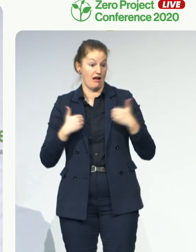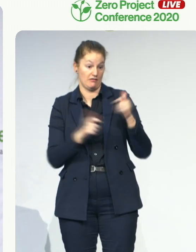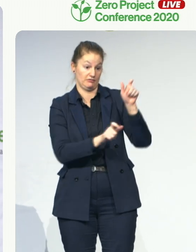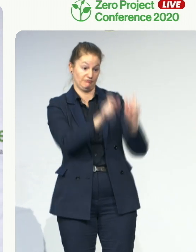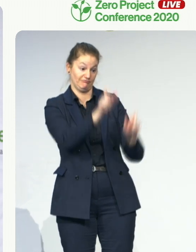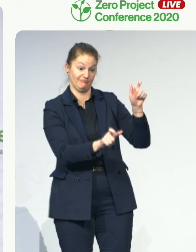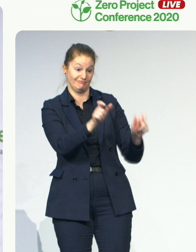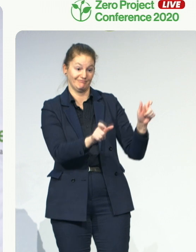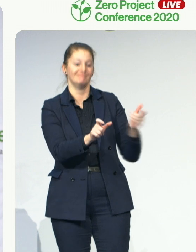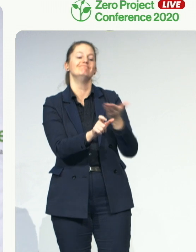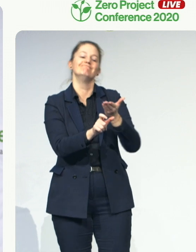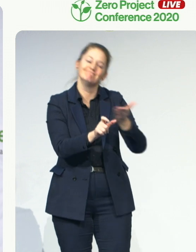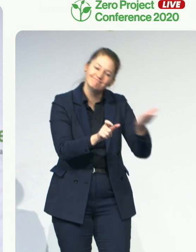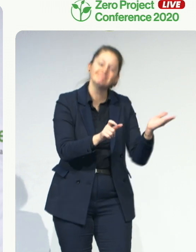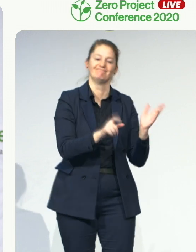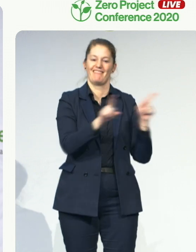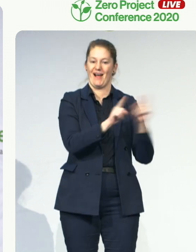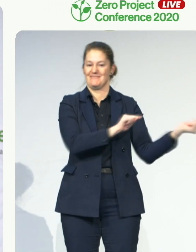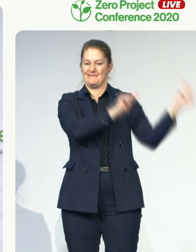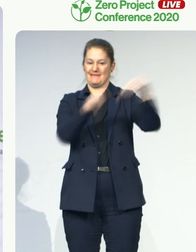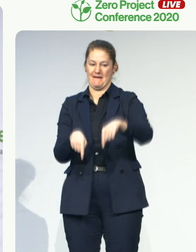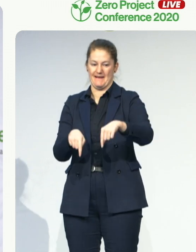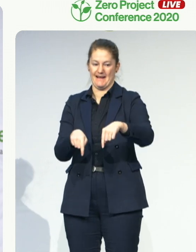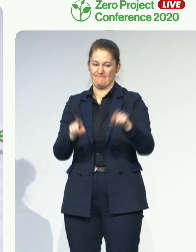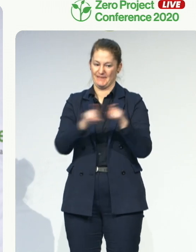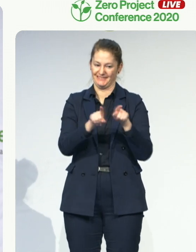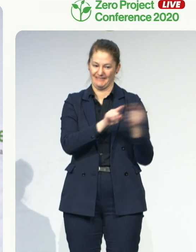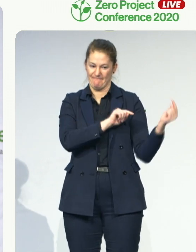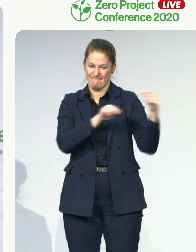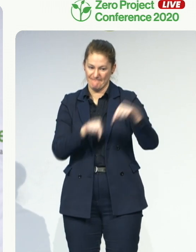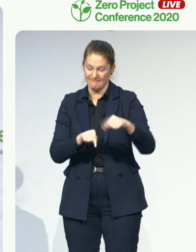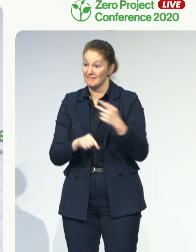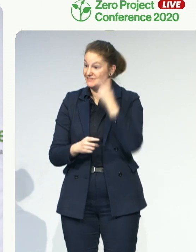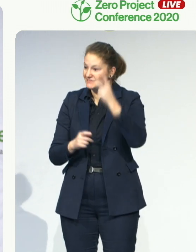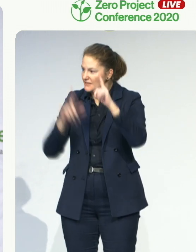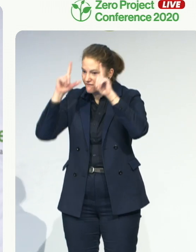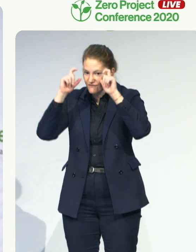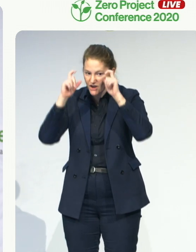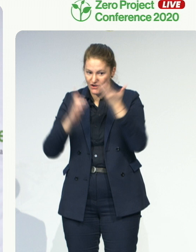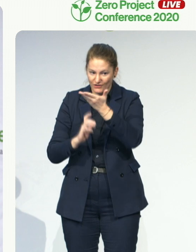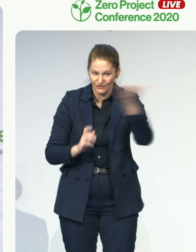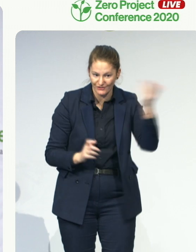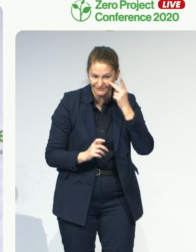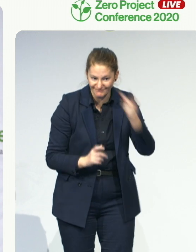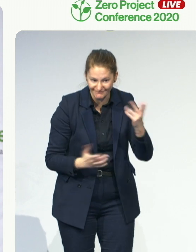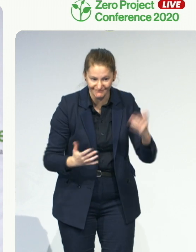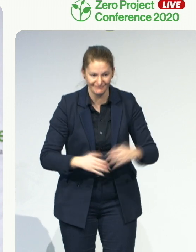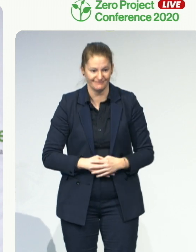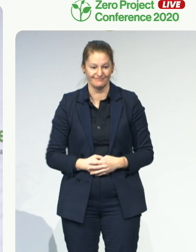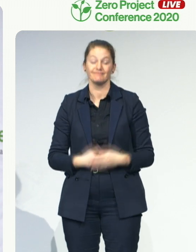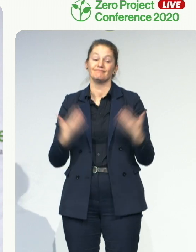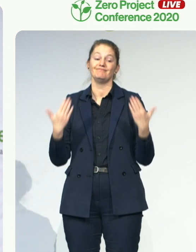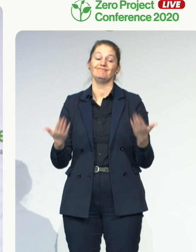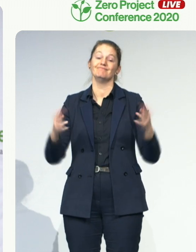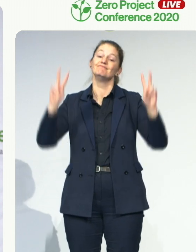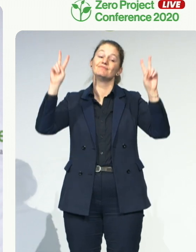are also with us at the photo, because this year's topic means